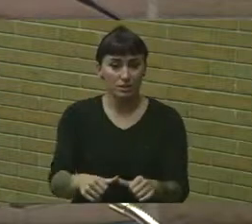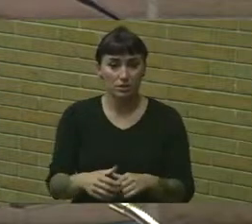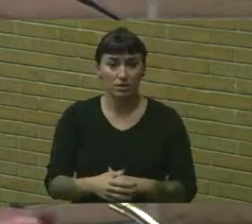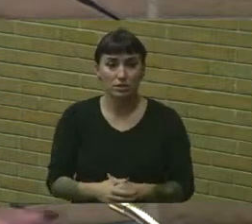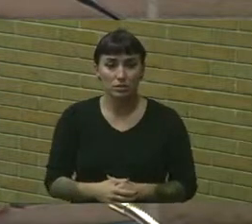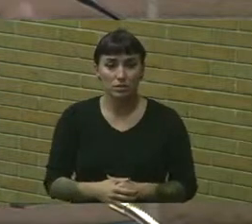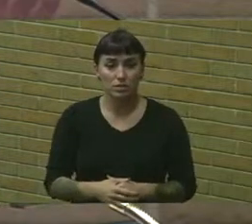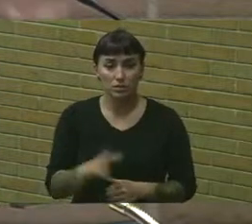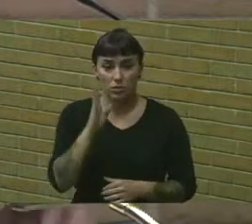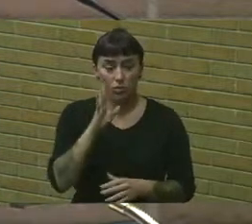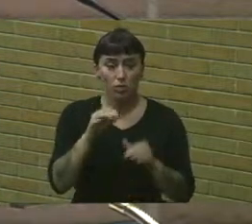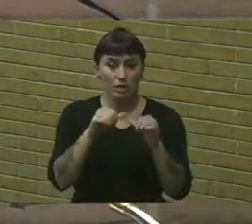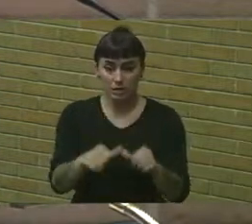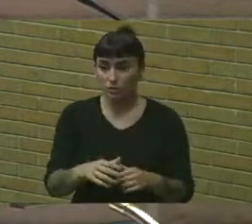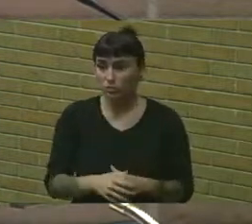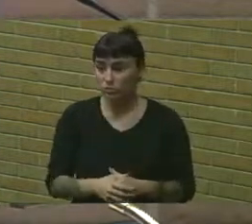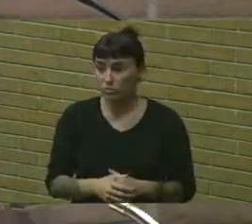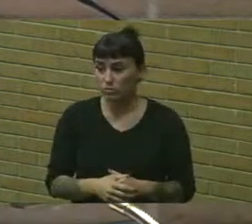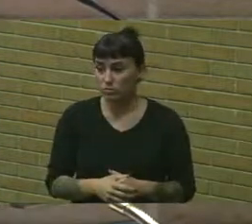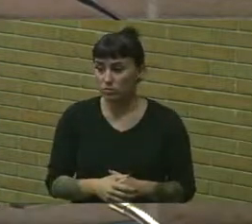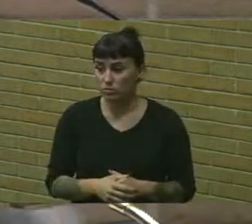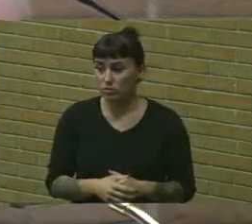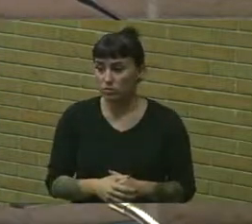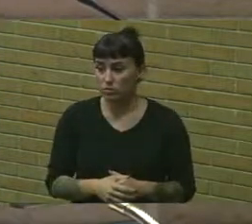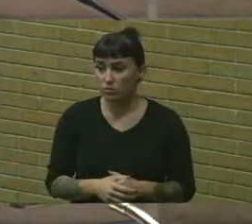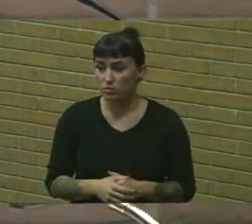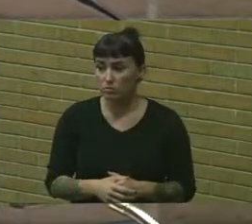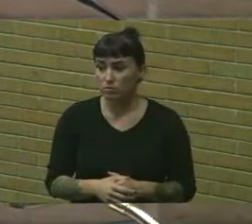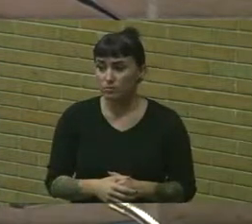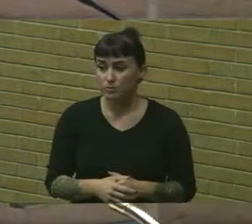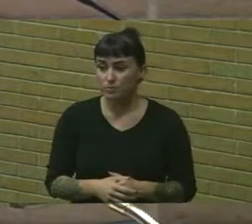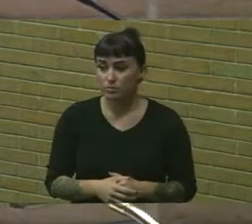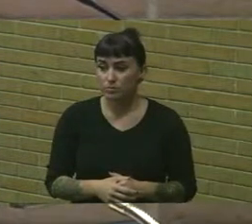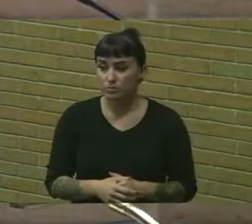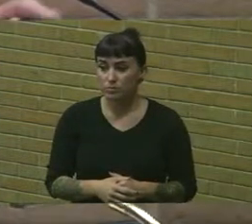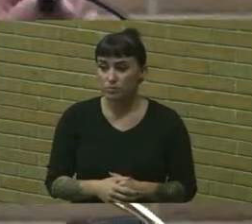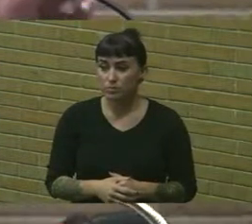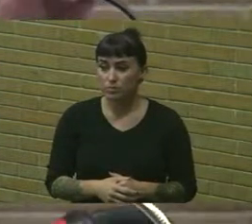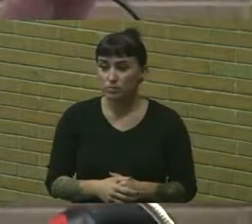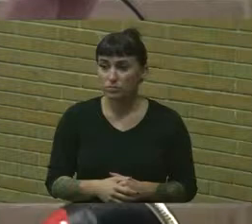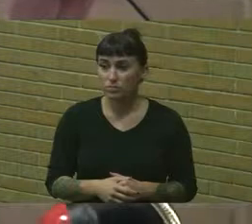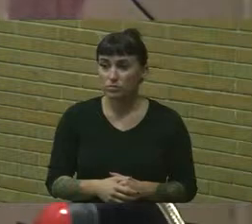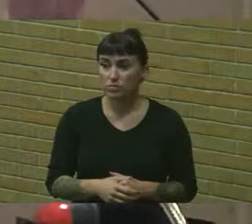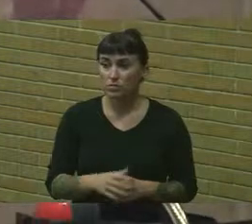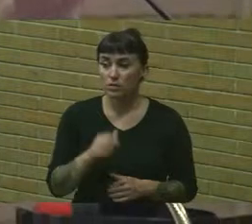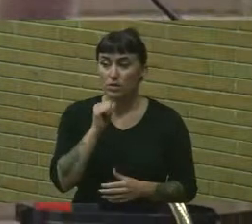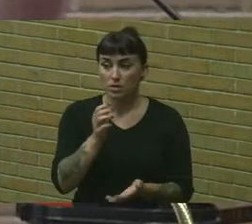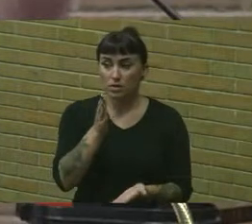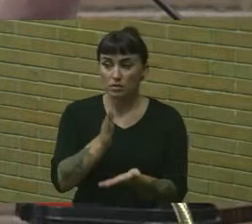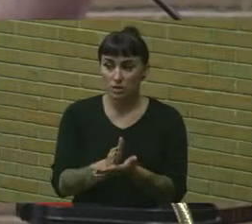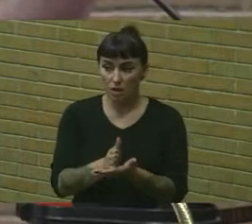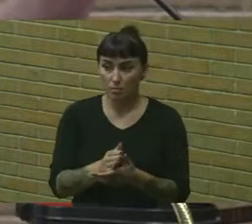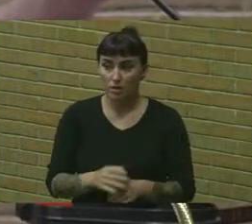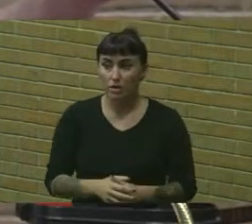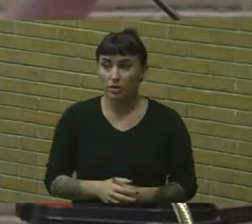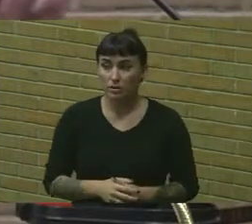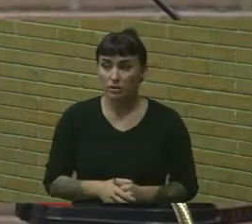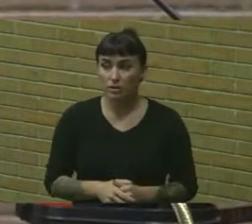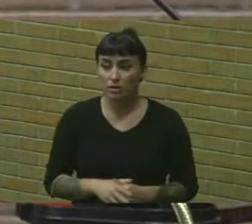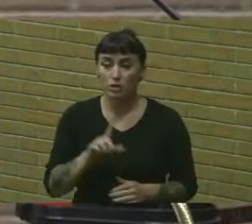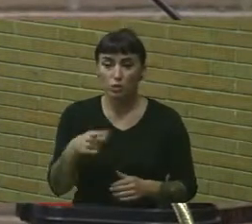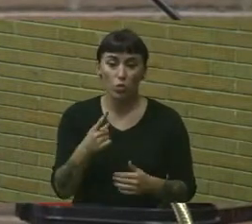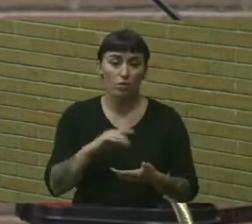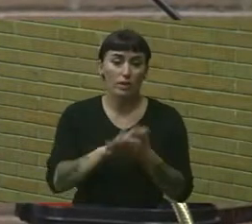it's continuing. Oh, man. It's continuing on, and it's not stopping, and it's only getting